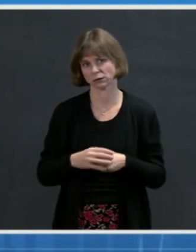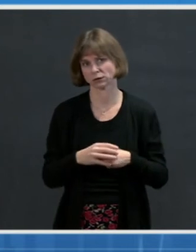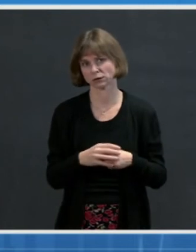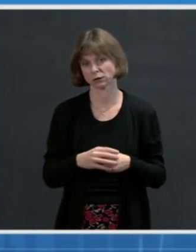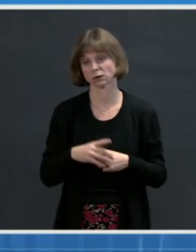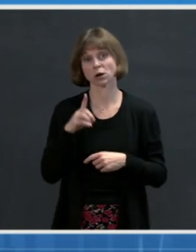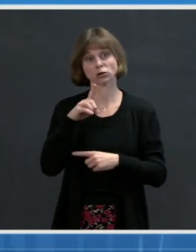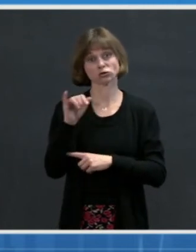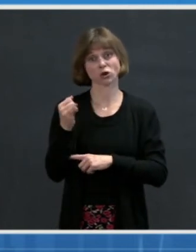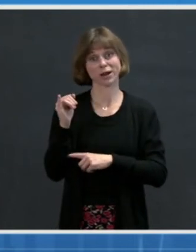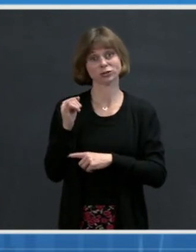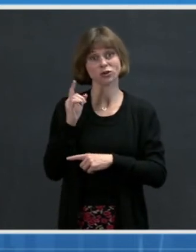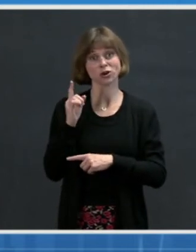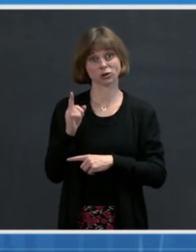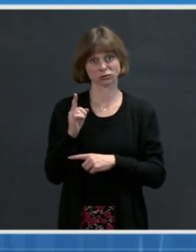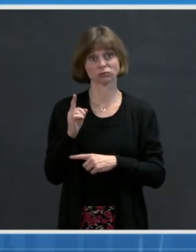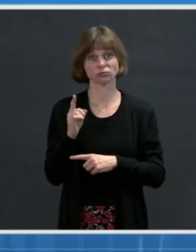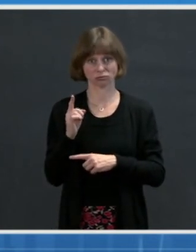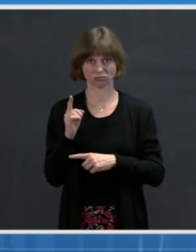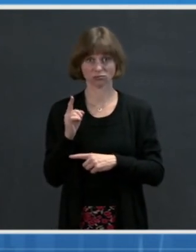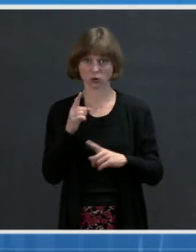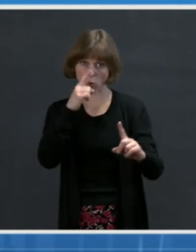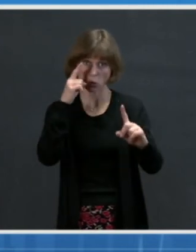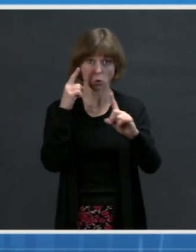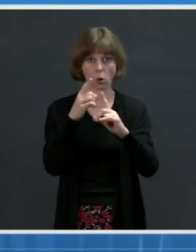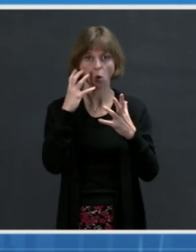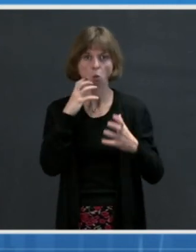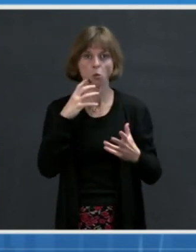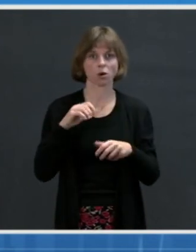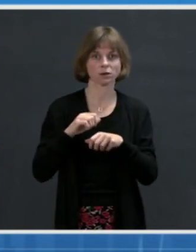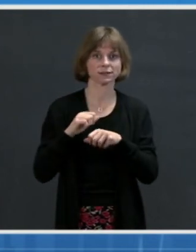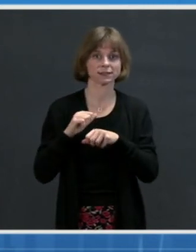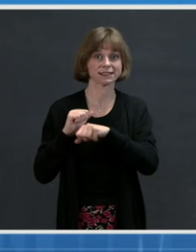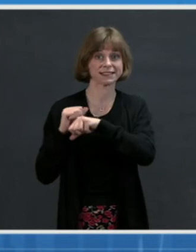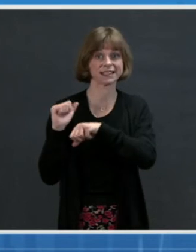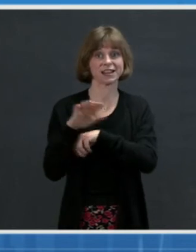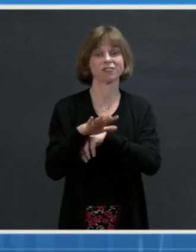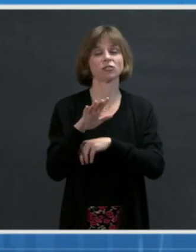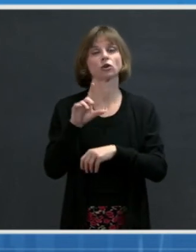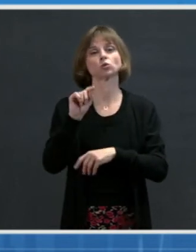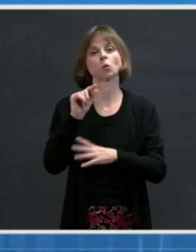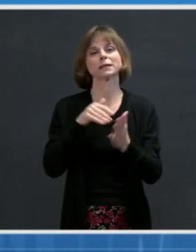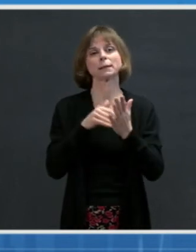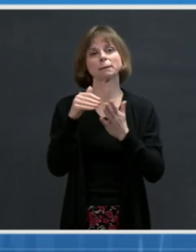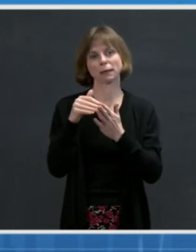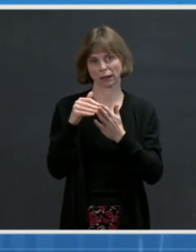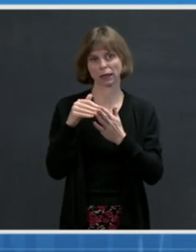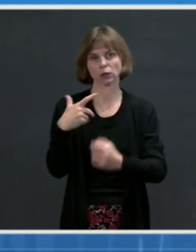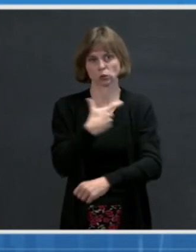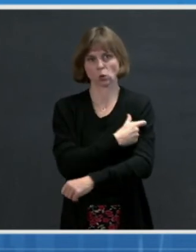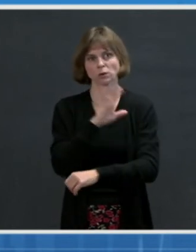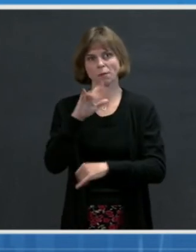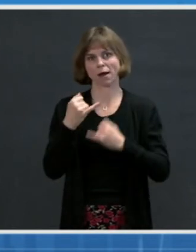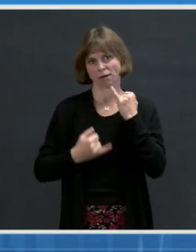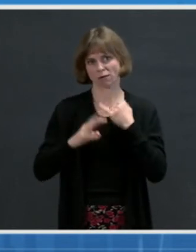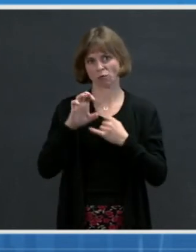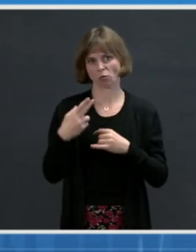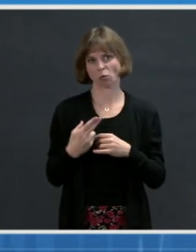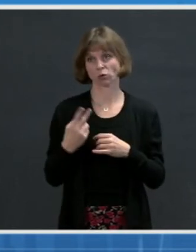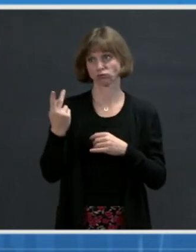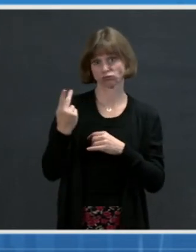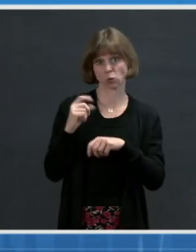Johnson & Johnson has announced it aims to deliver a total of 20 million doses by the end of March. We're working with the company to accelerate